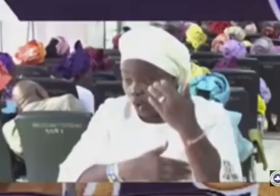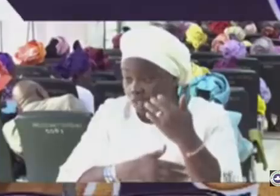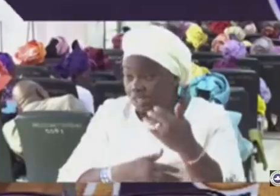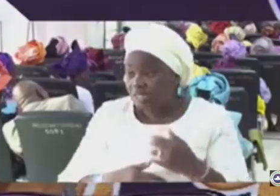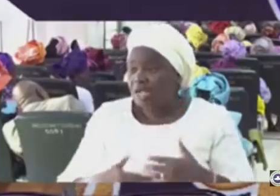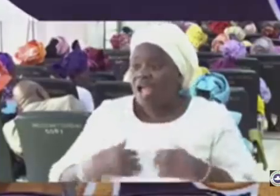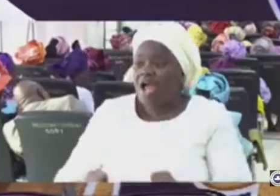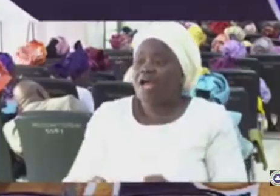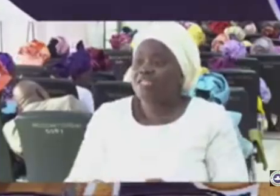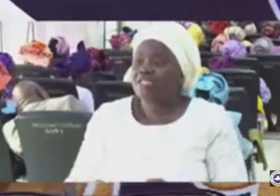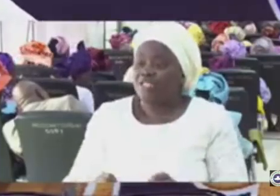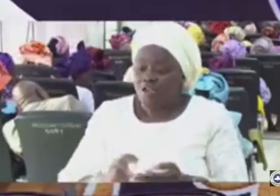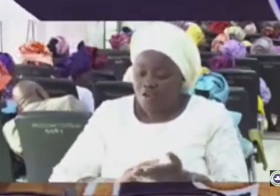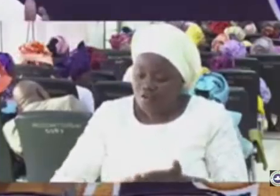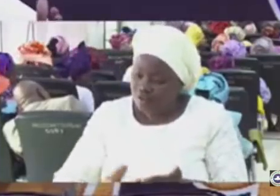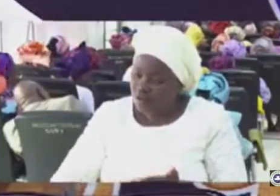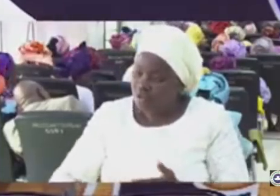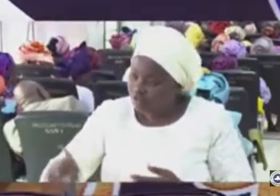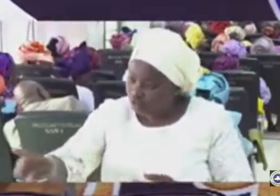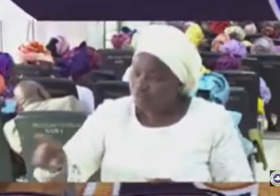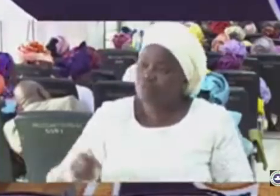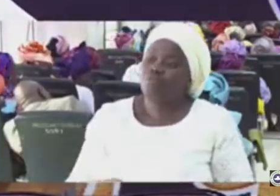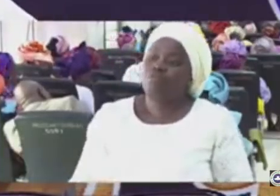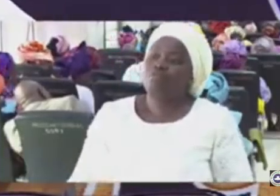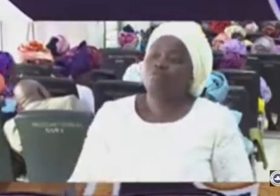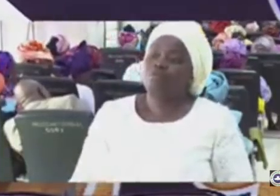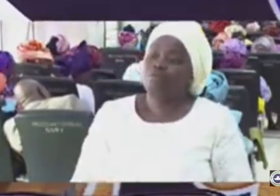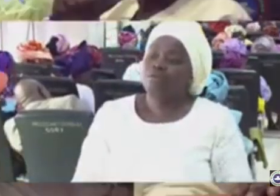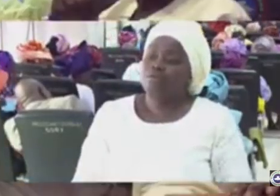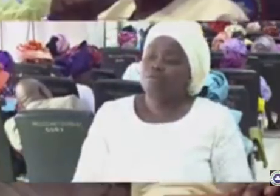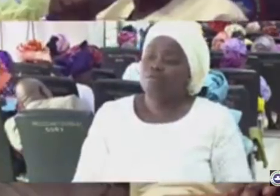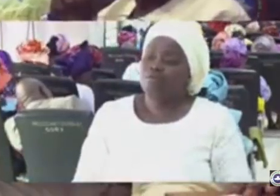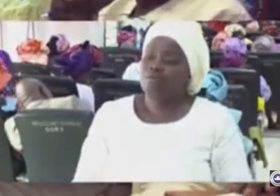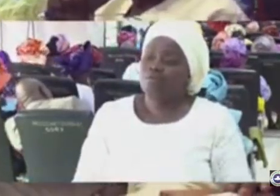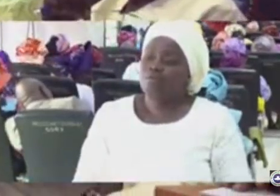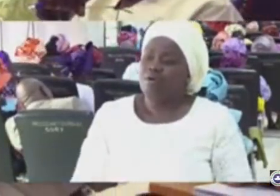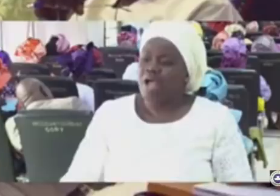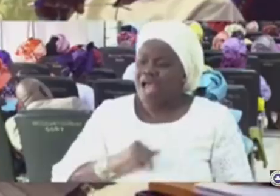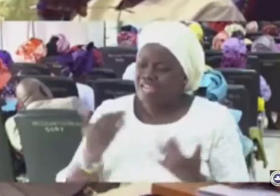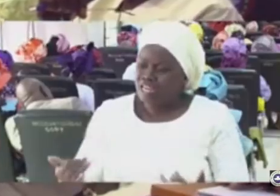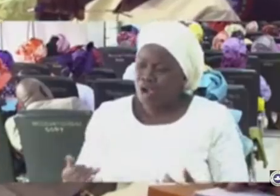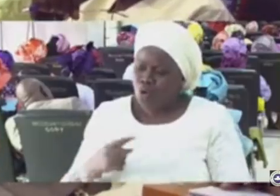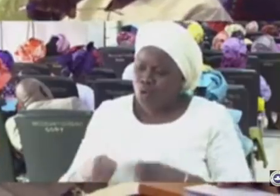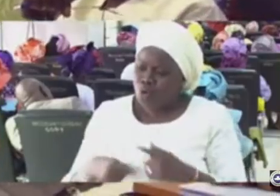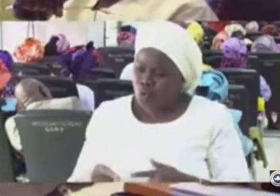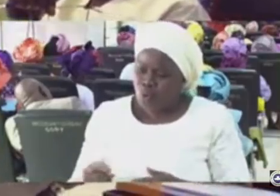Because I know people who have not done one third of what David did. You kill them.